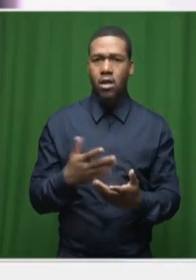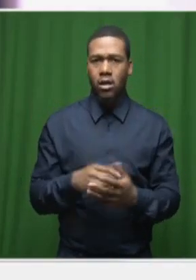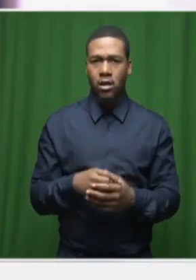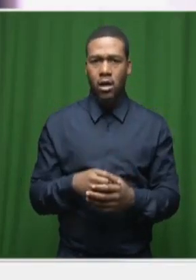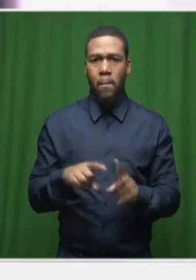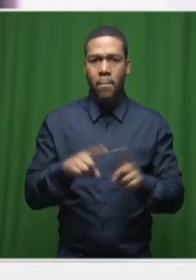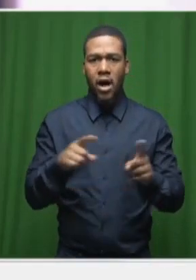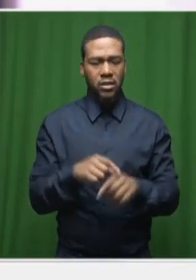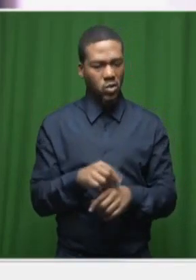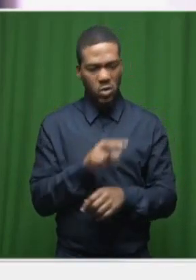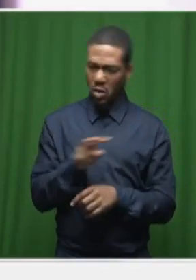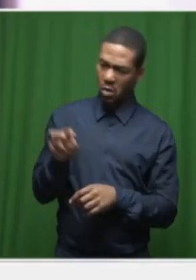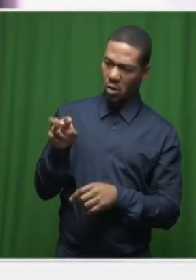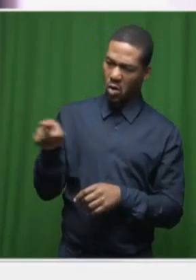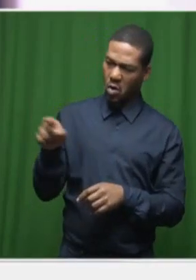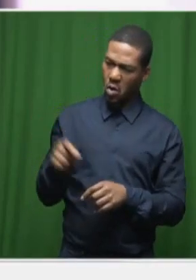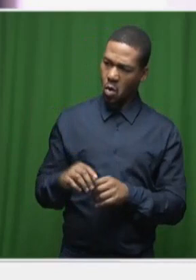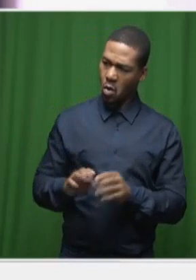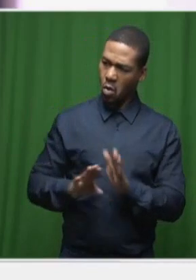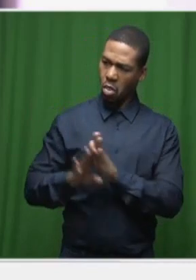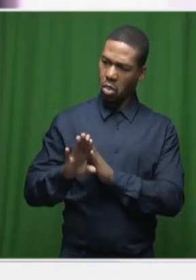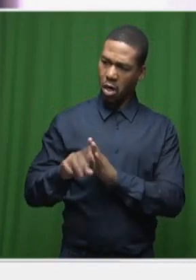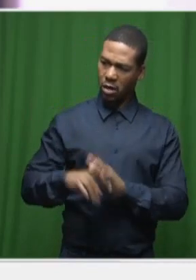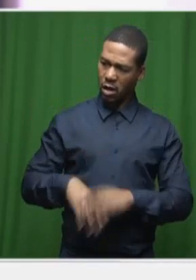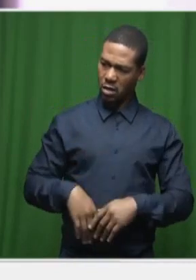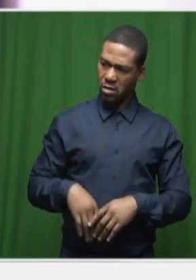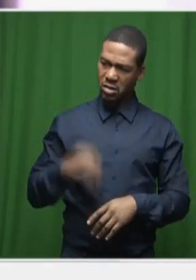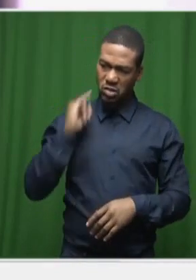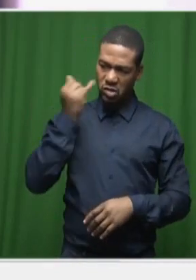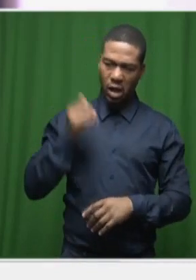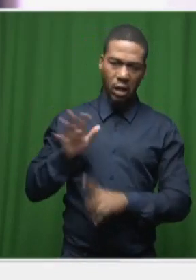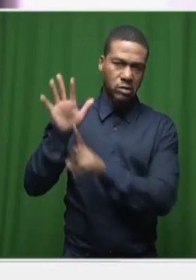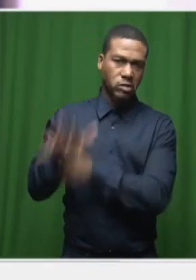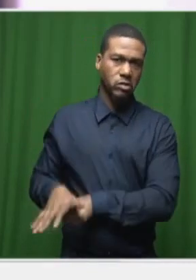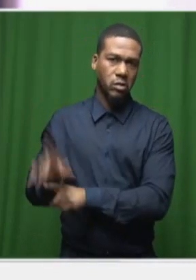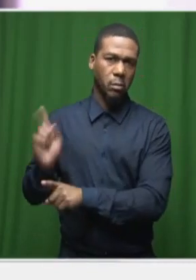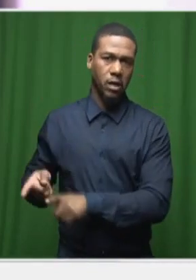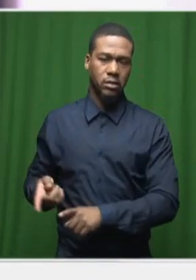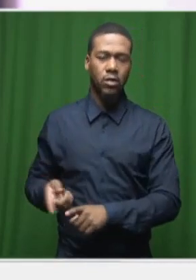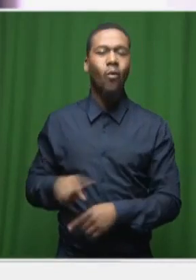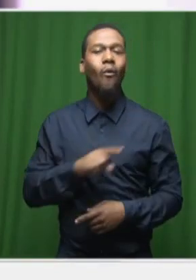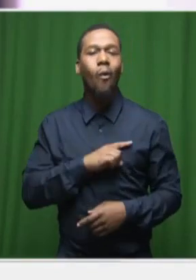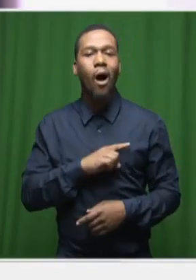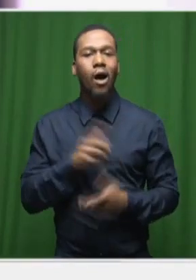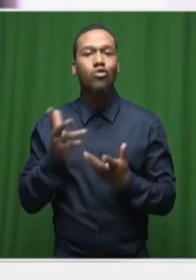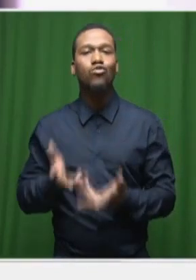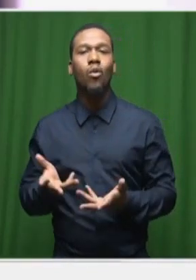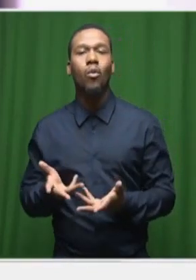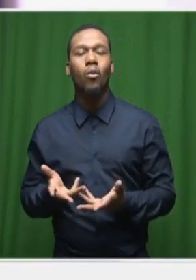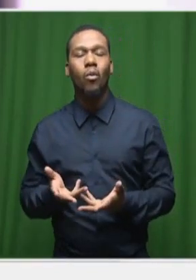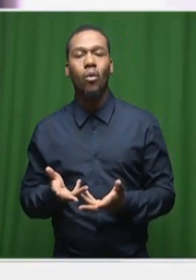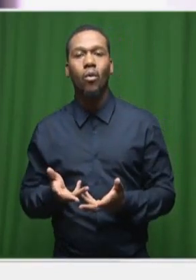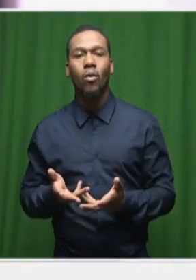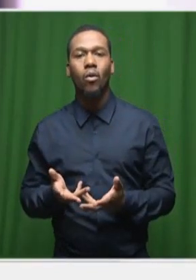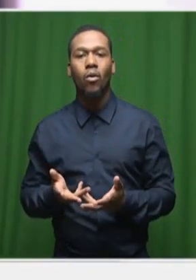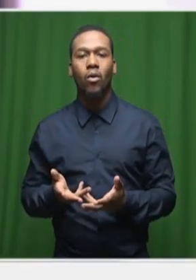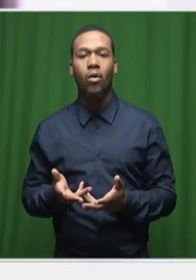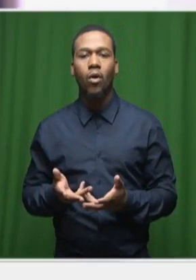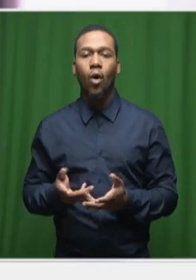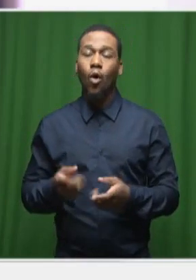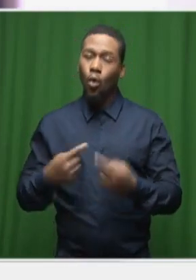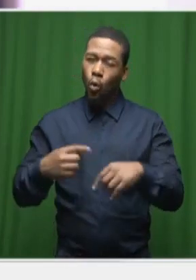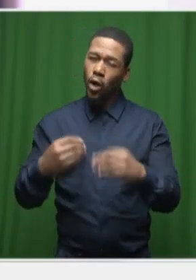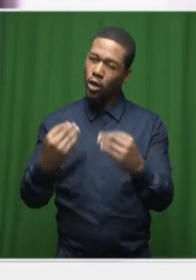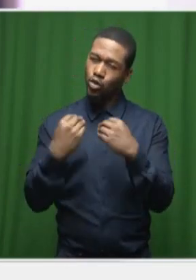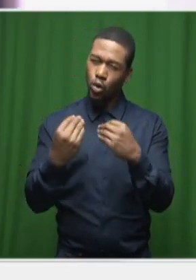me suppress him. Why is it like that, you know? So we are taught, you know, this education that